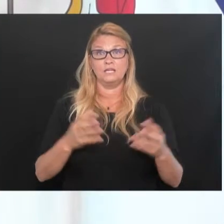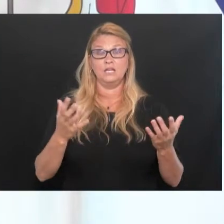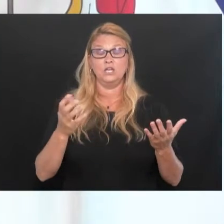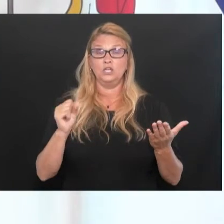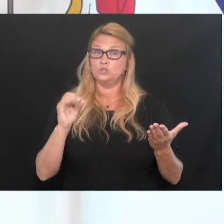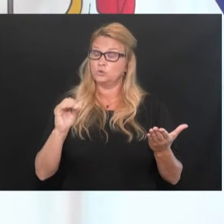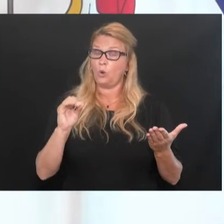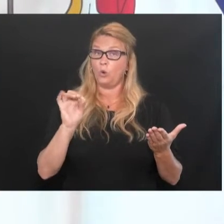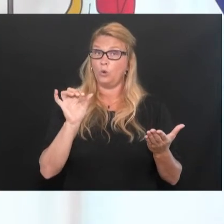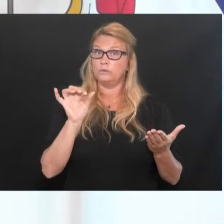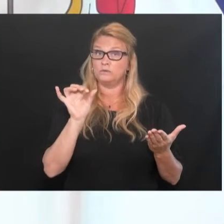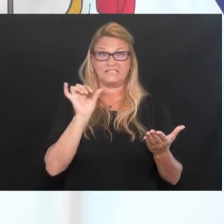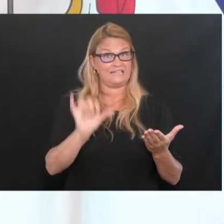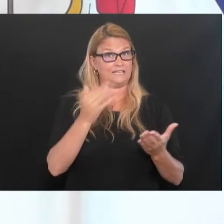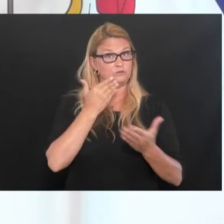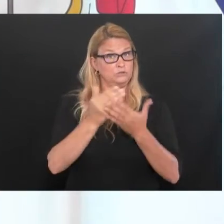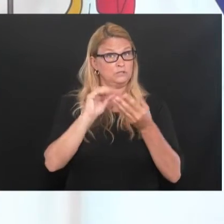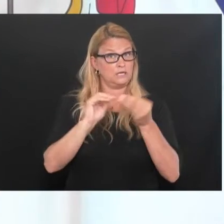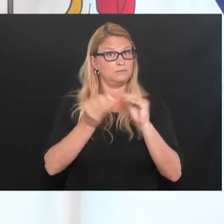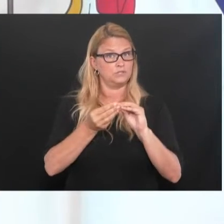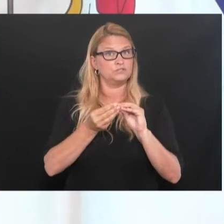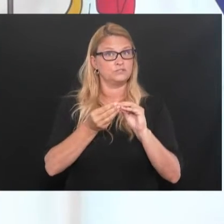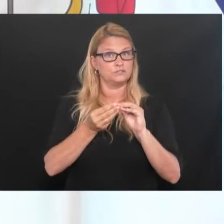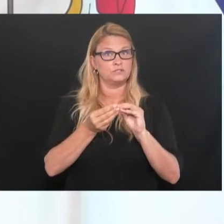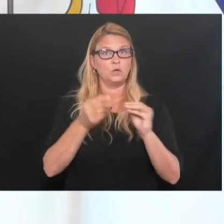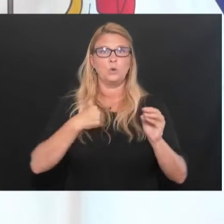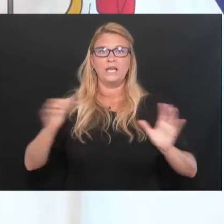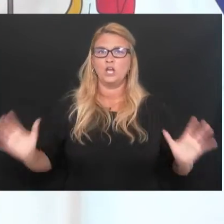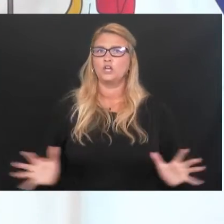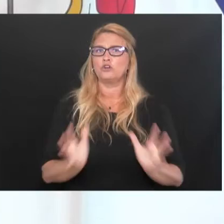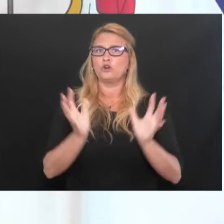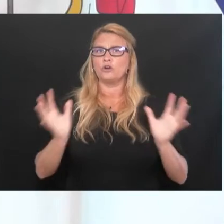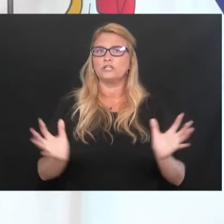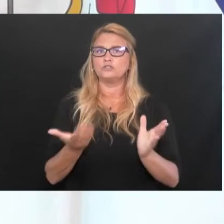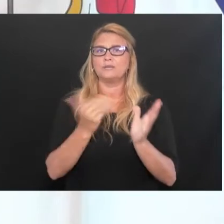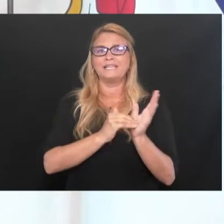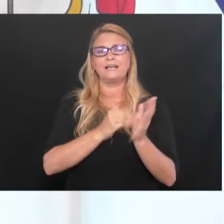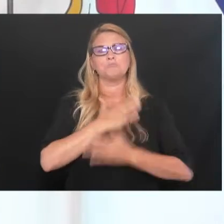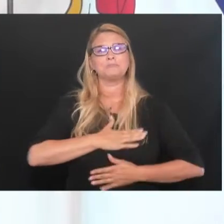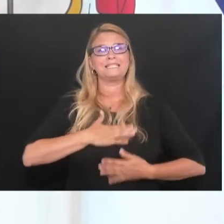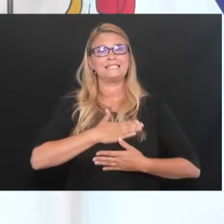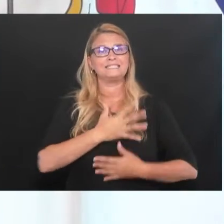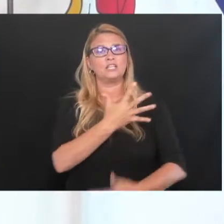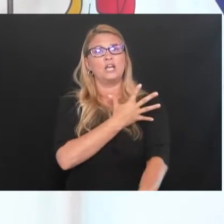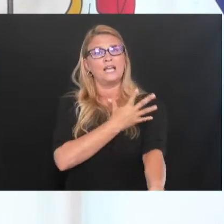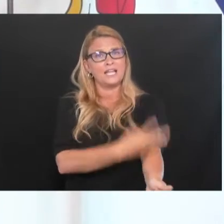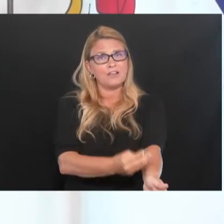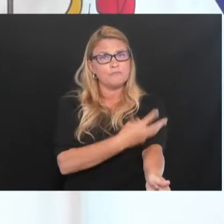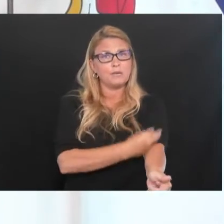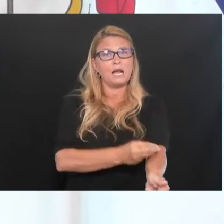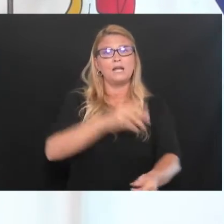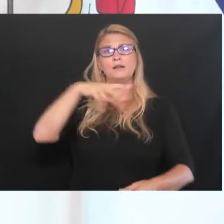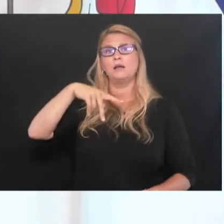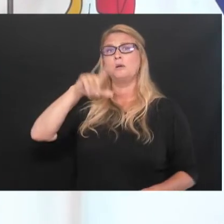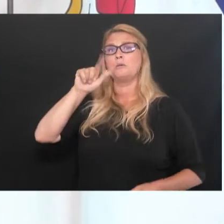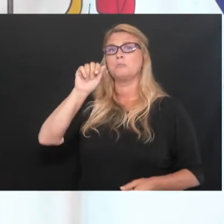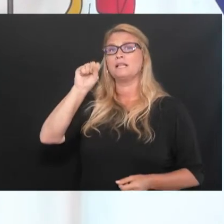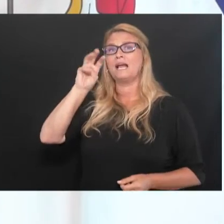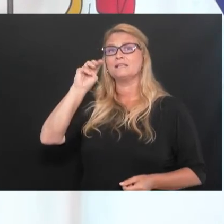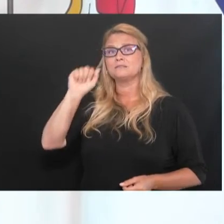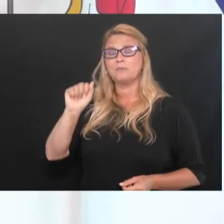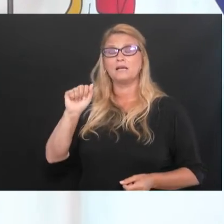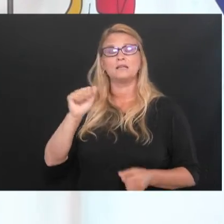so all that's good stuff. We encourage you again to give blood, to give plasma. It is so important.